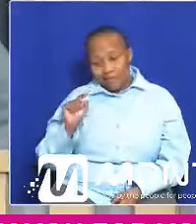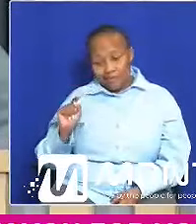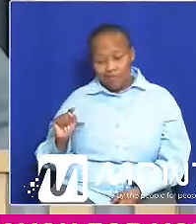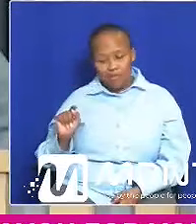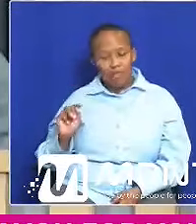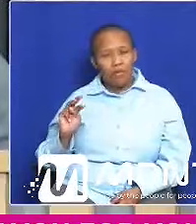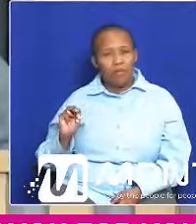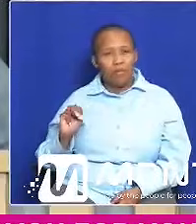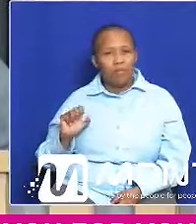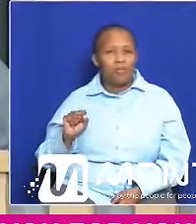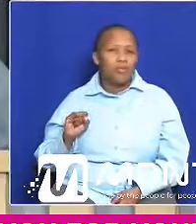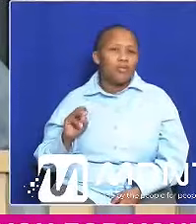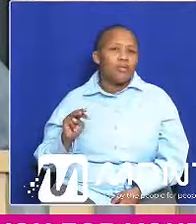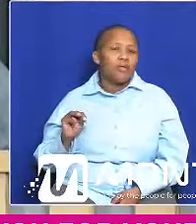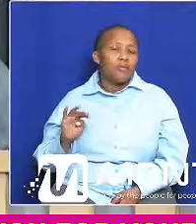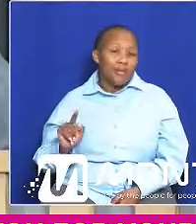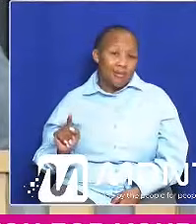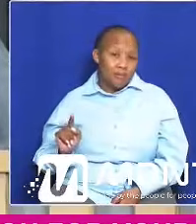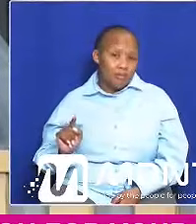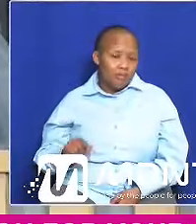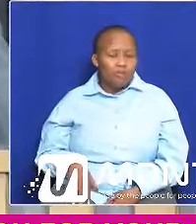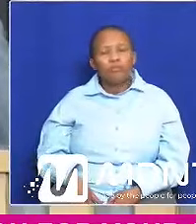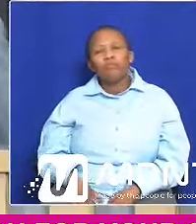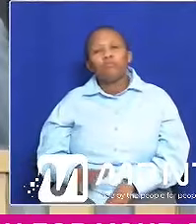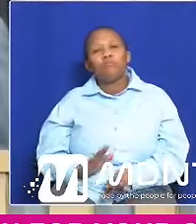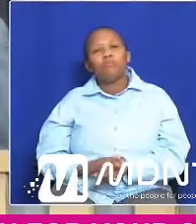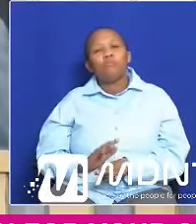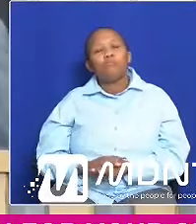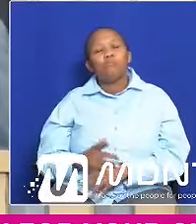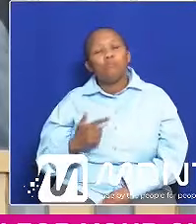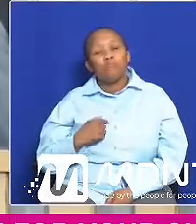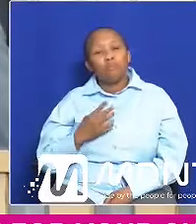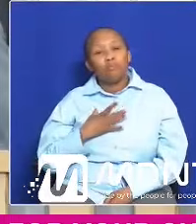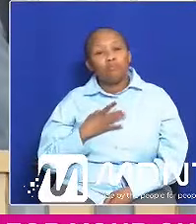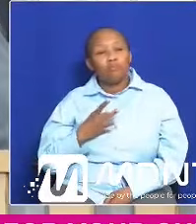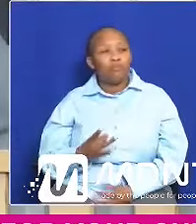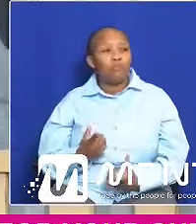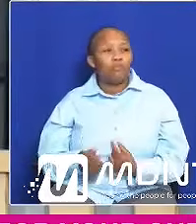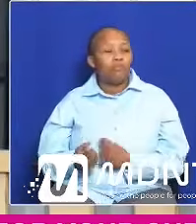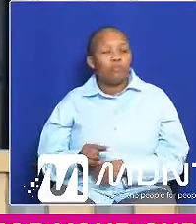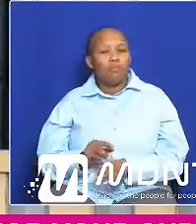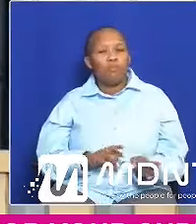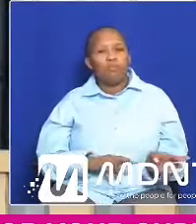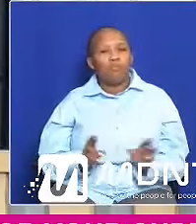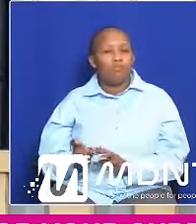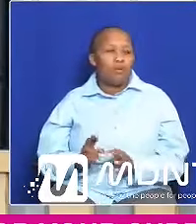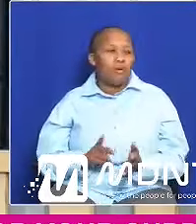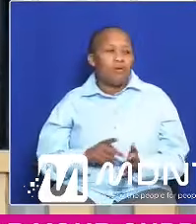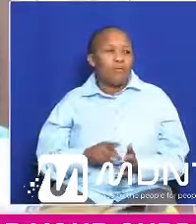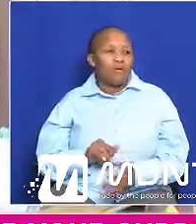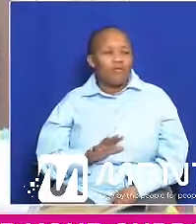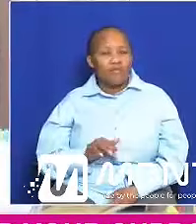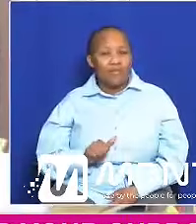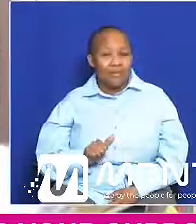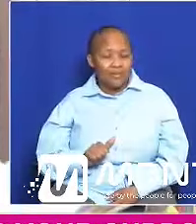This time, I would like to refer us to page 56 of that file. That's